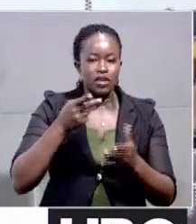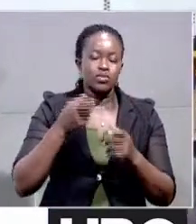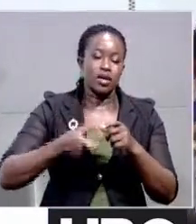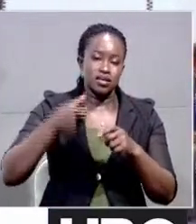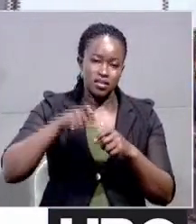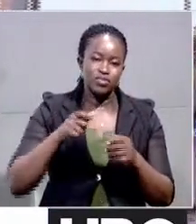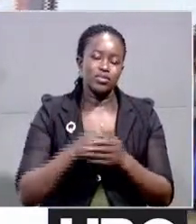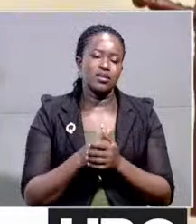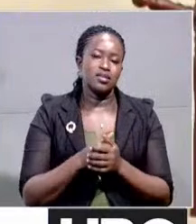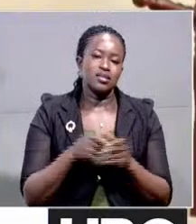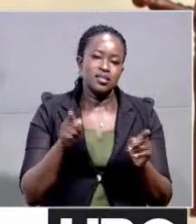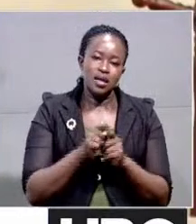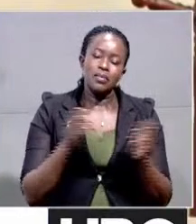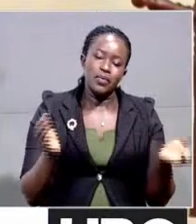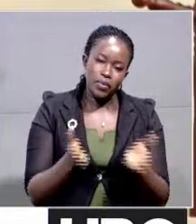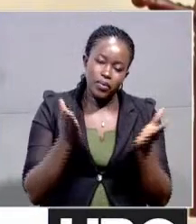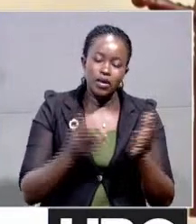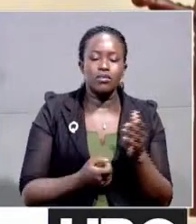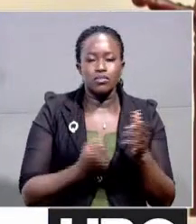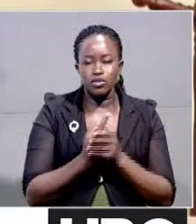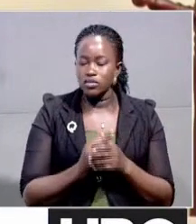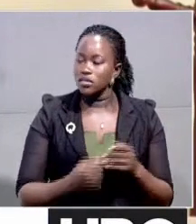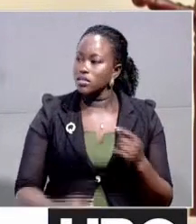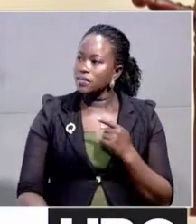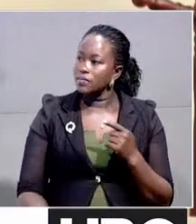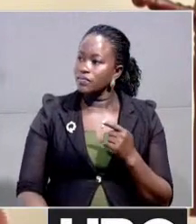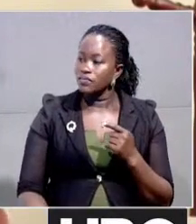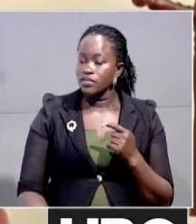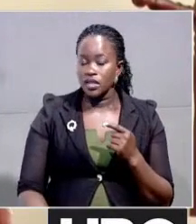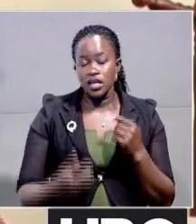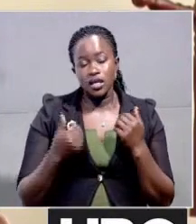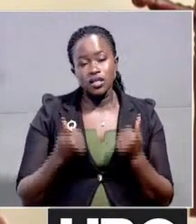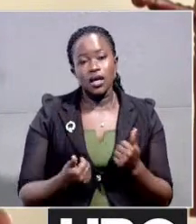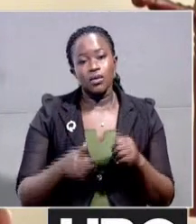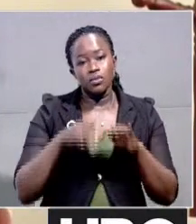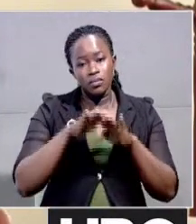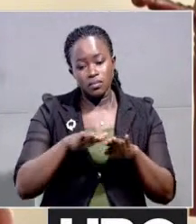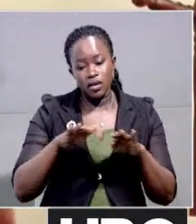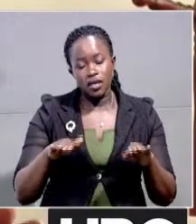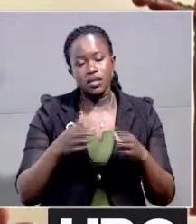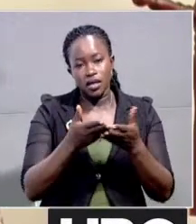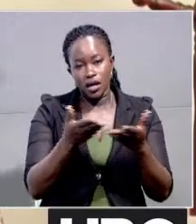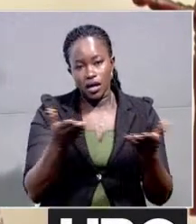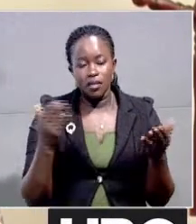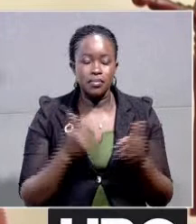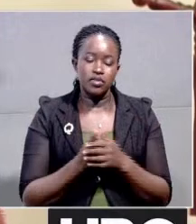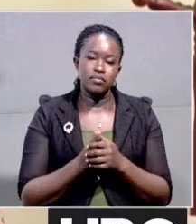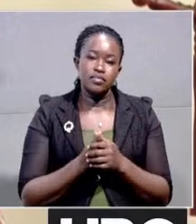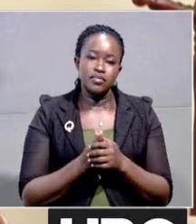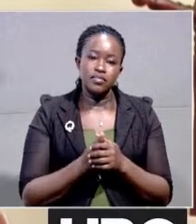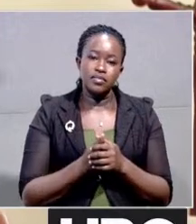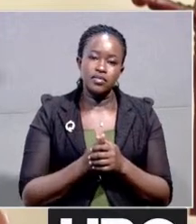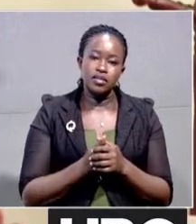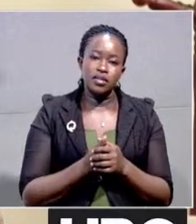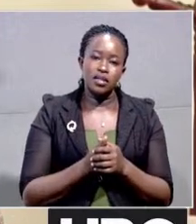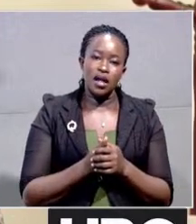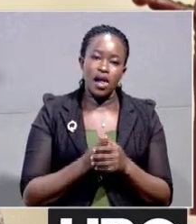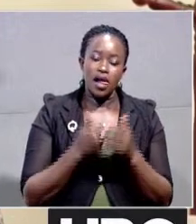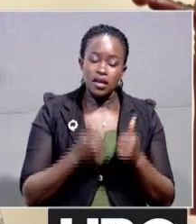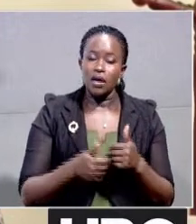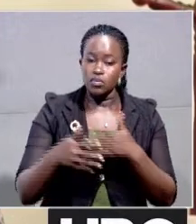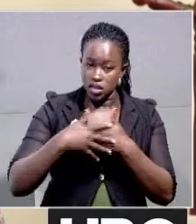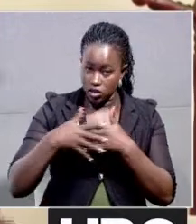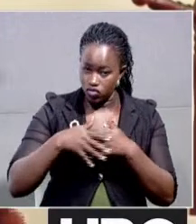to spur opportunities. We are now very much assured of the market because our industrial park is about to start. Once the industrial park